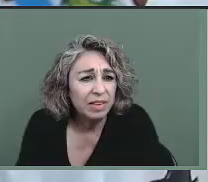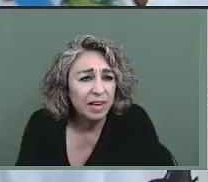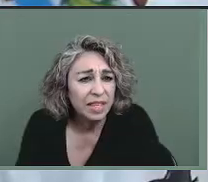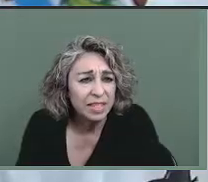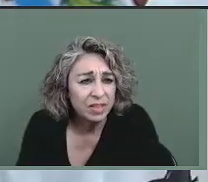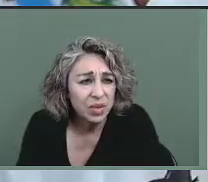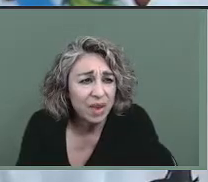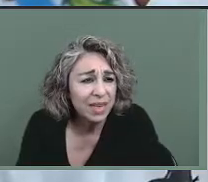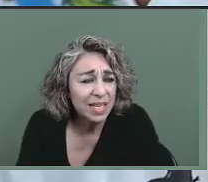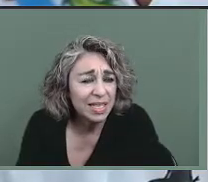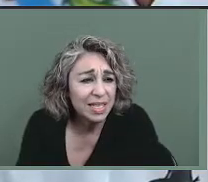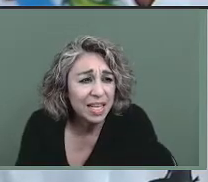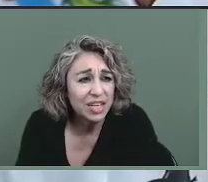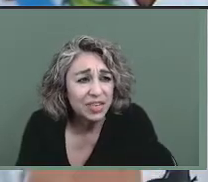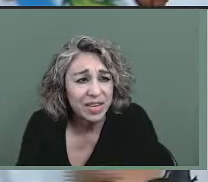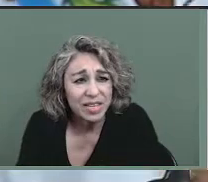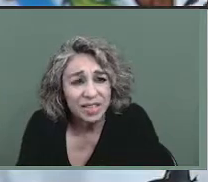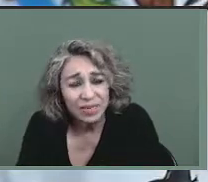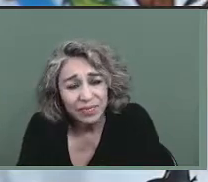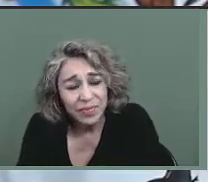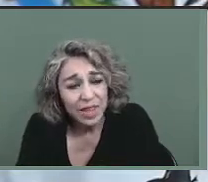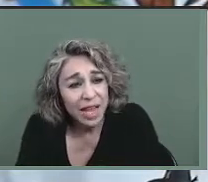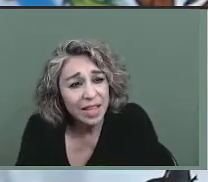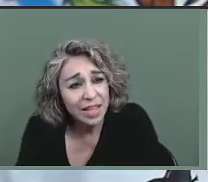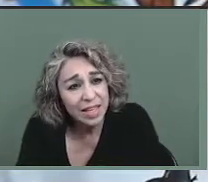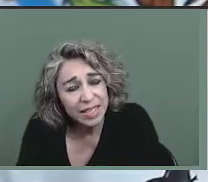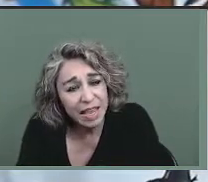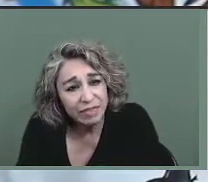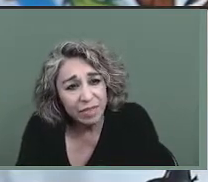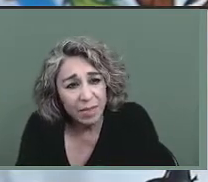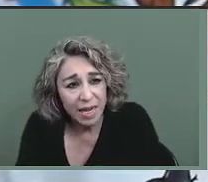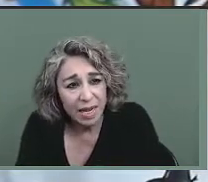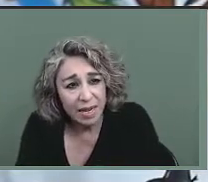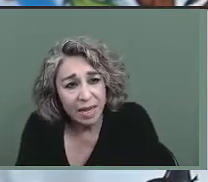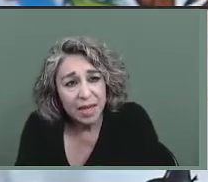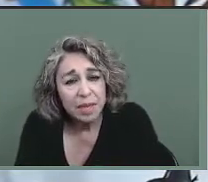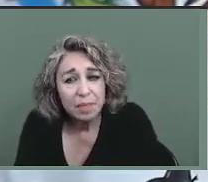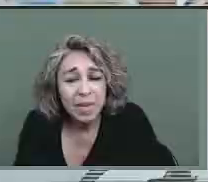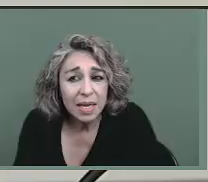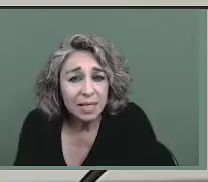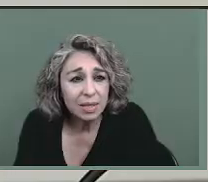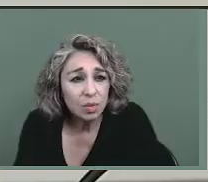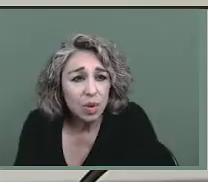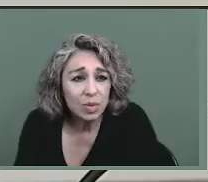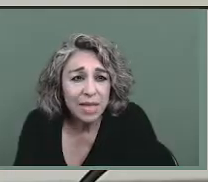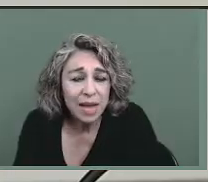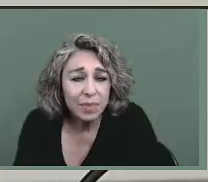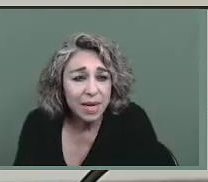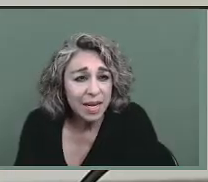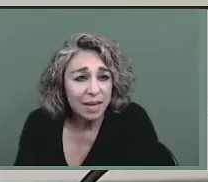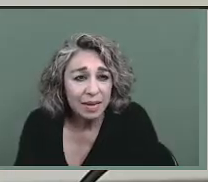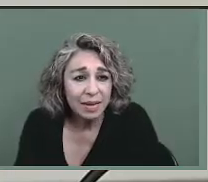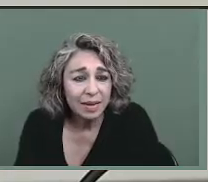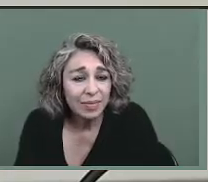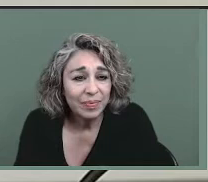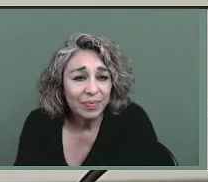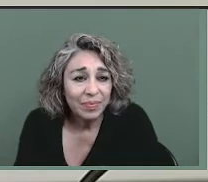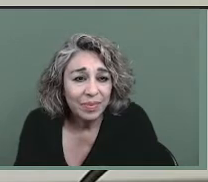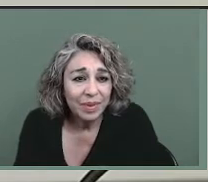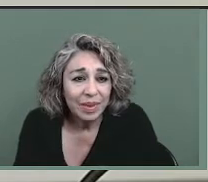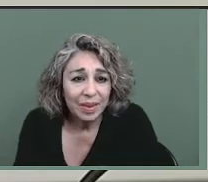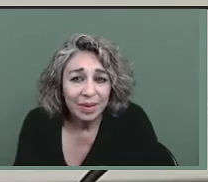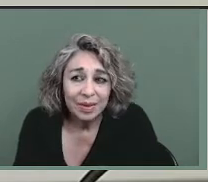have extravagances, luxuries, and that they save the money. Because what was happening,